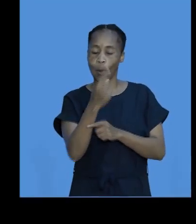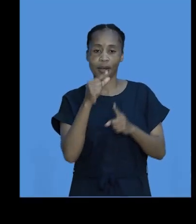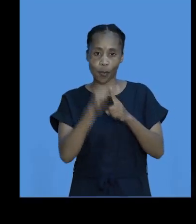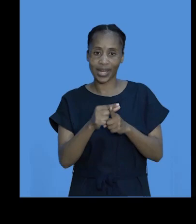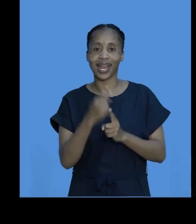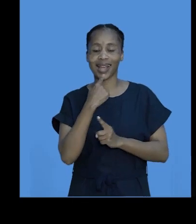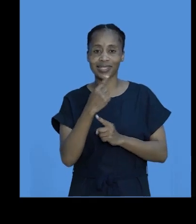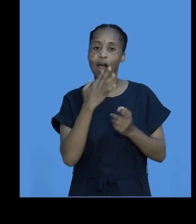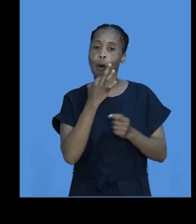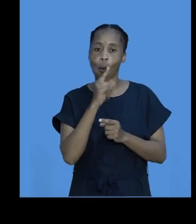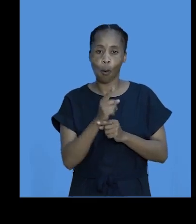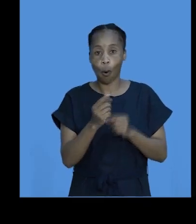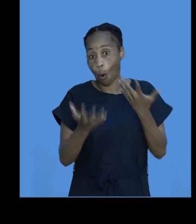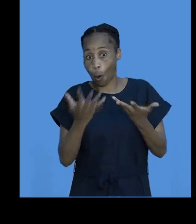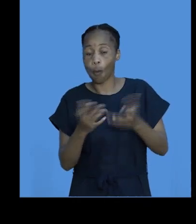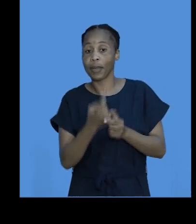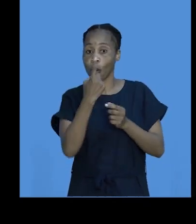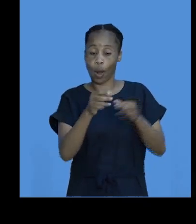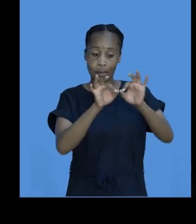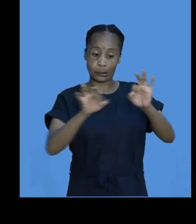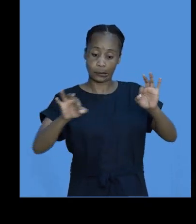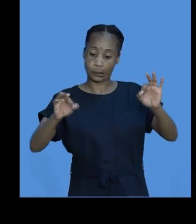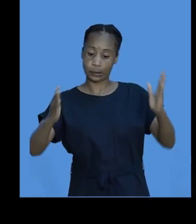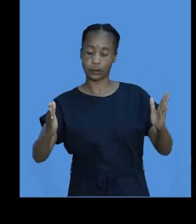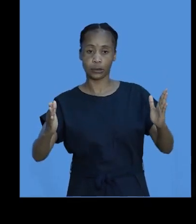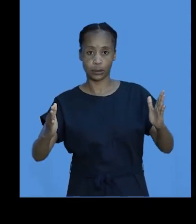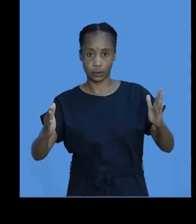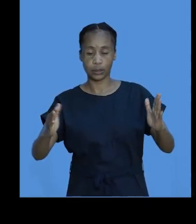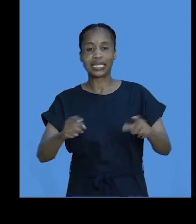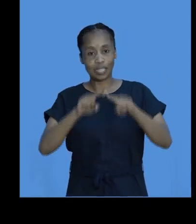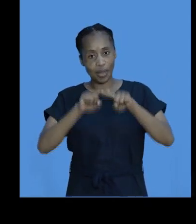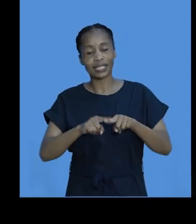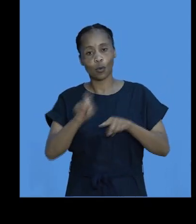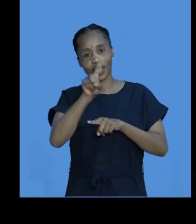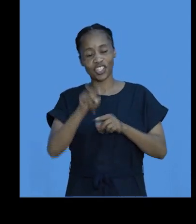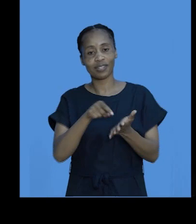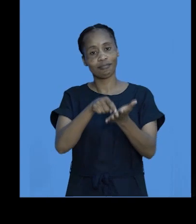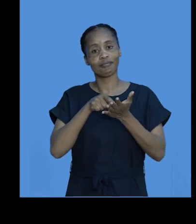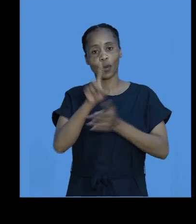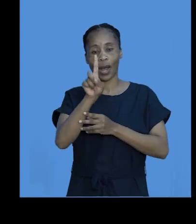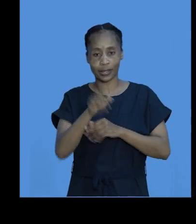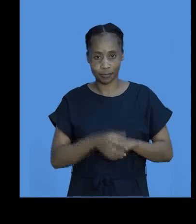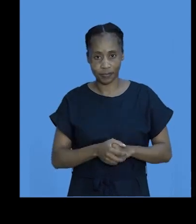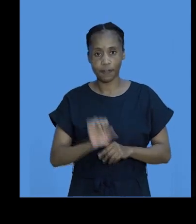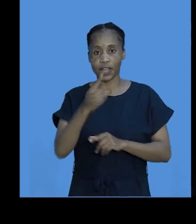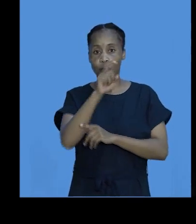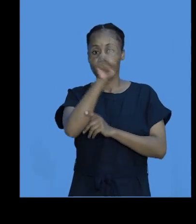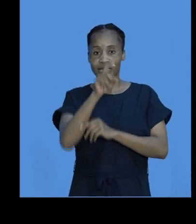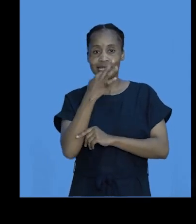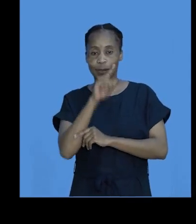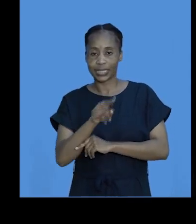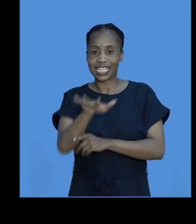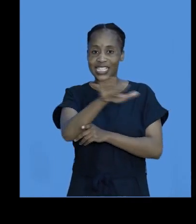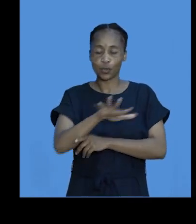use one-word answers or a phrase for this one, depending on what the question requires there. Right, the first question